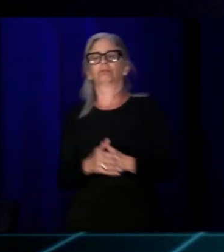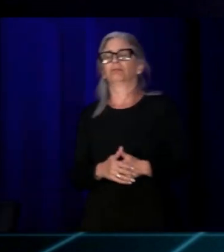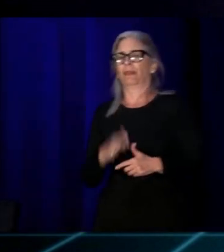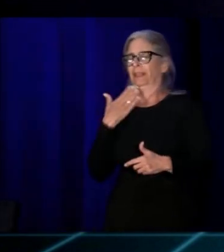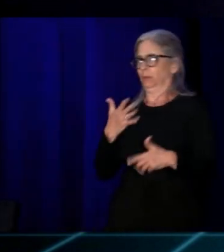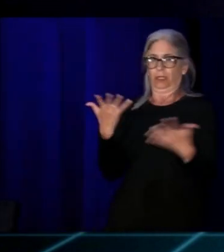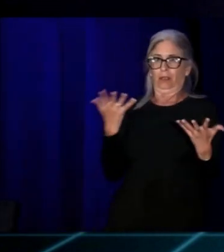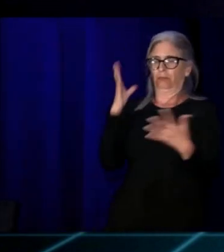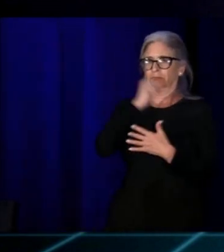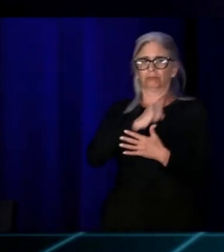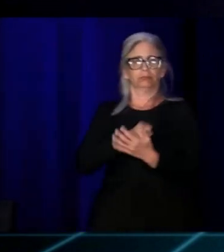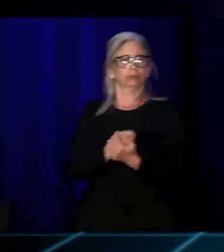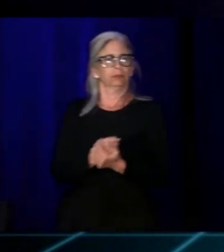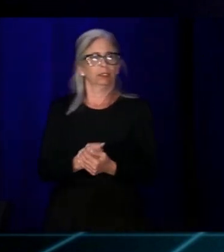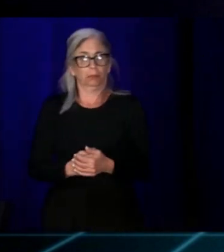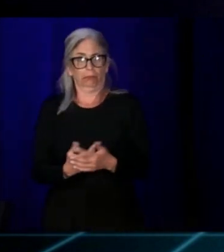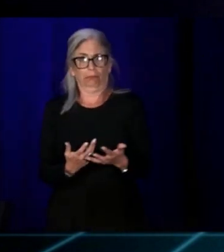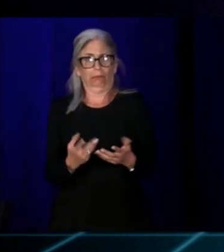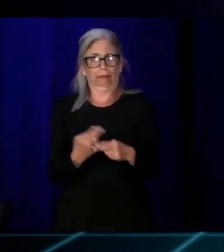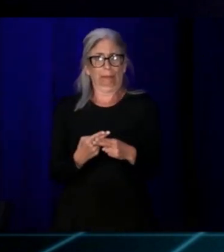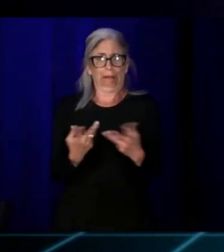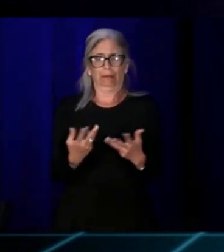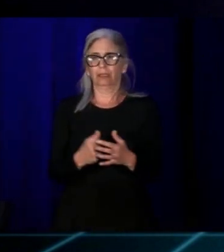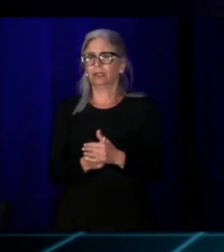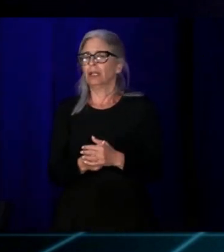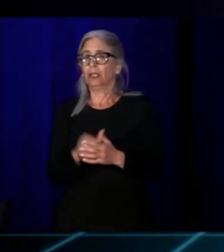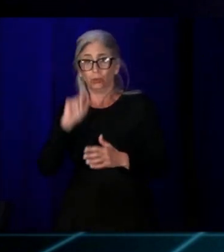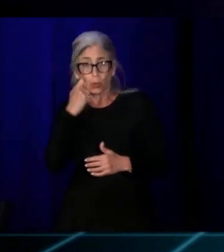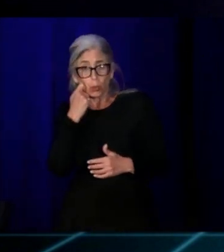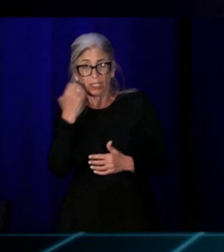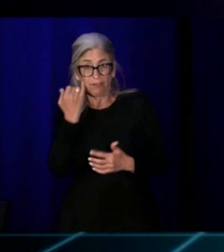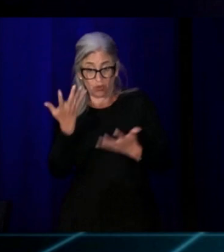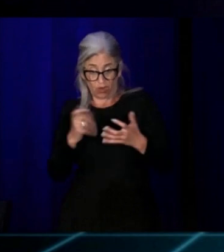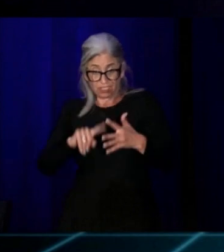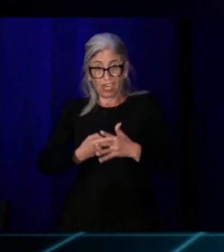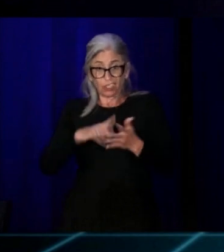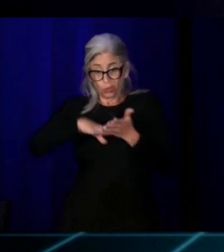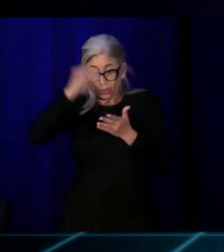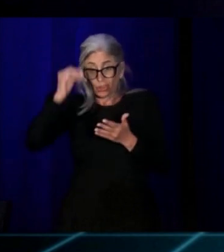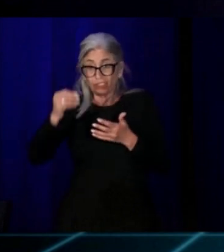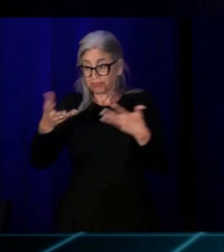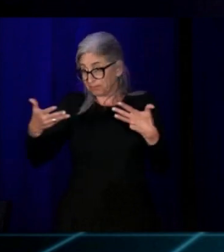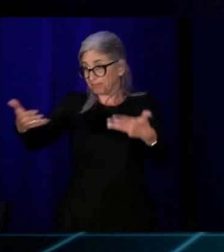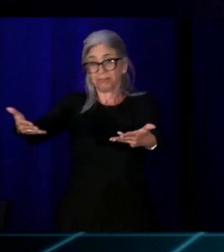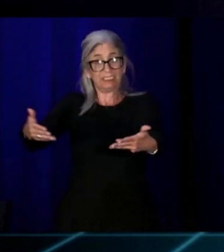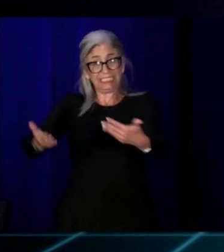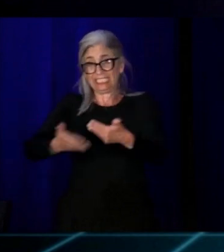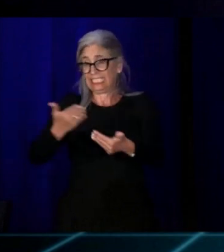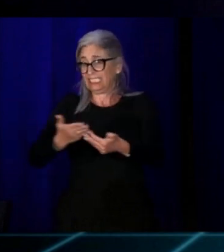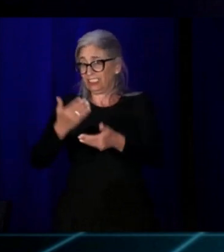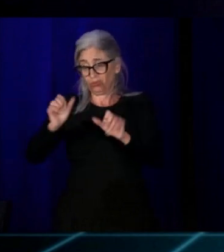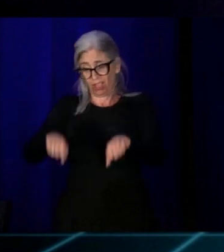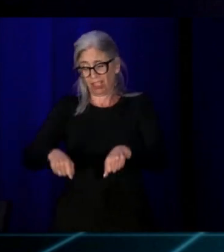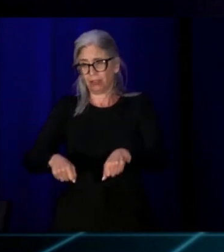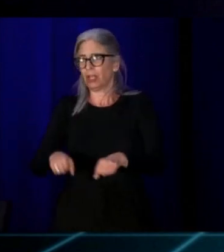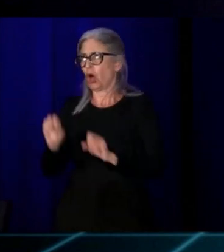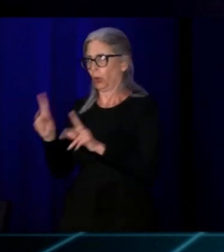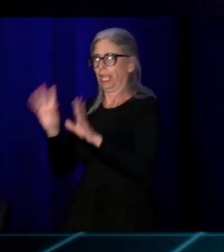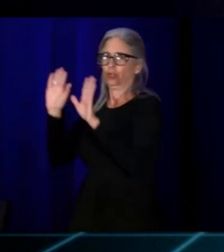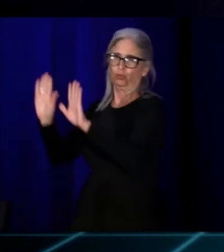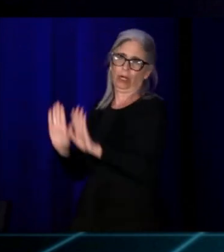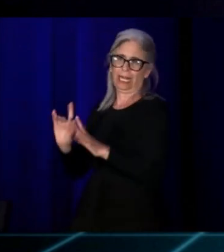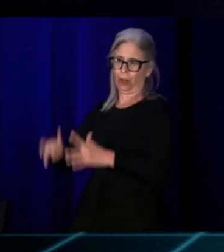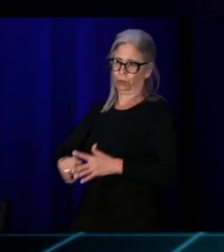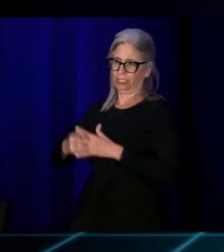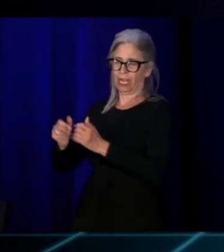Vue, Svelte, etc. So it's pretty cool. If you want to get started, if you want to learn, you know, this is the easiest way. Okay, great. I'm going to